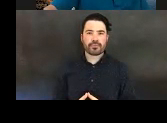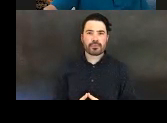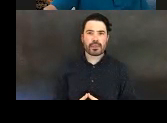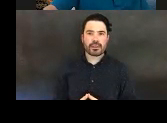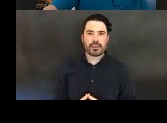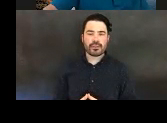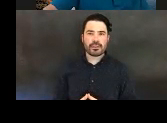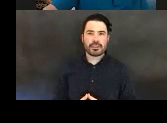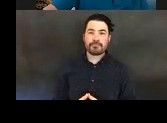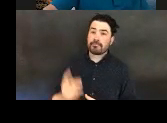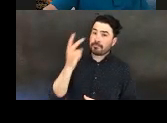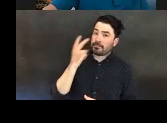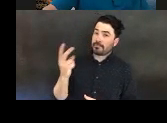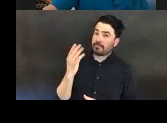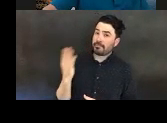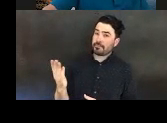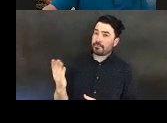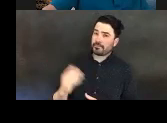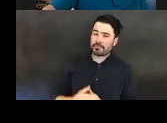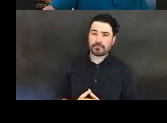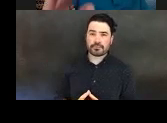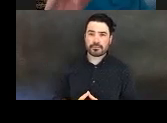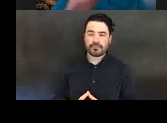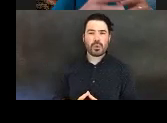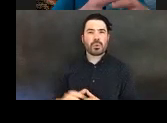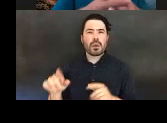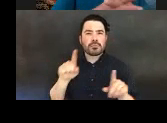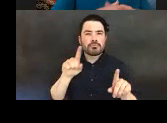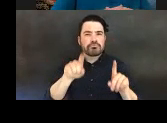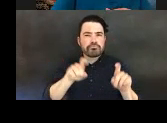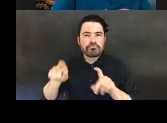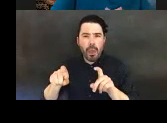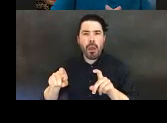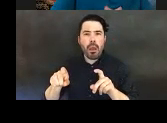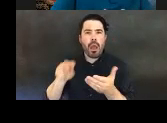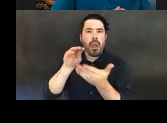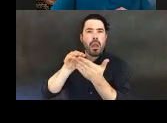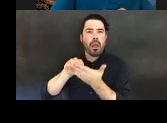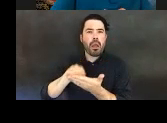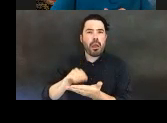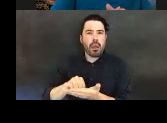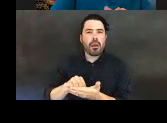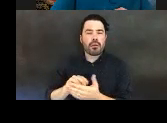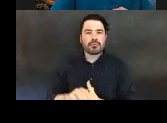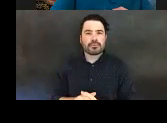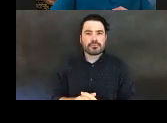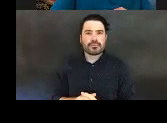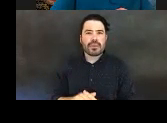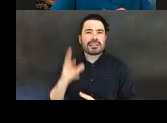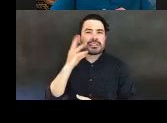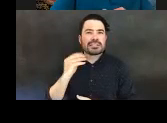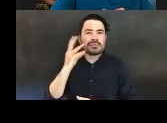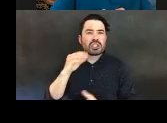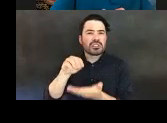And what we see here are some of our main findings in terms of what we are experiencing. And